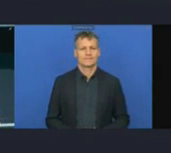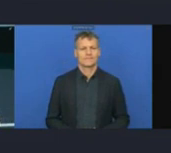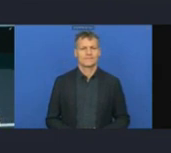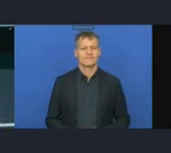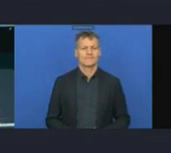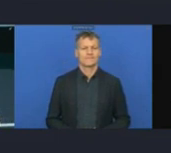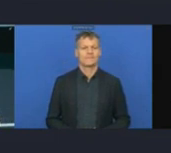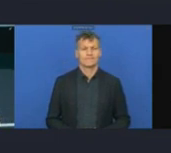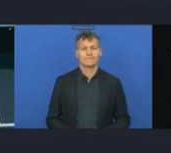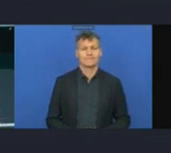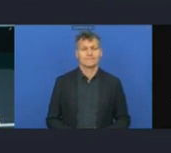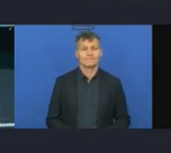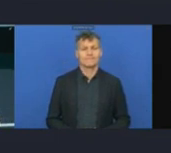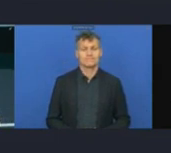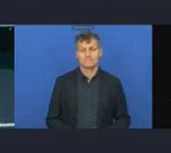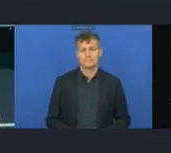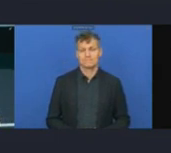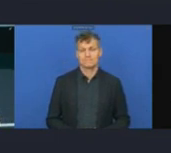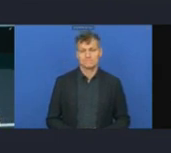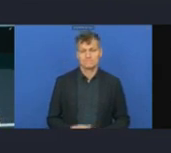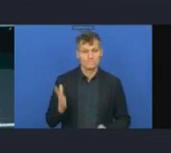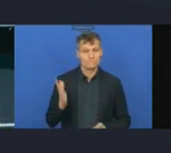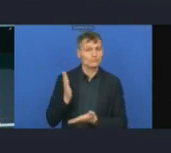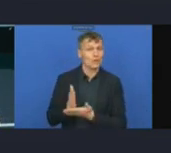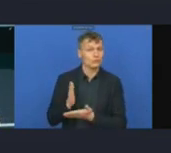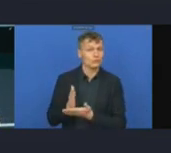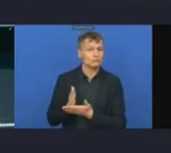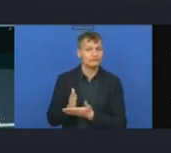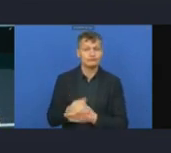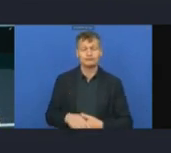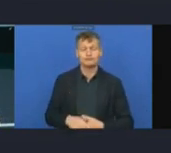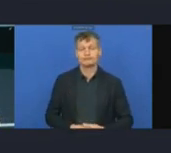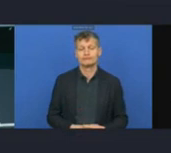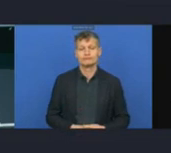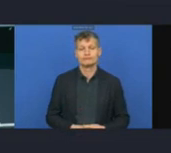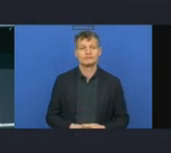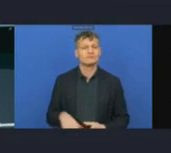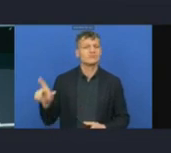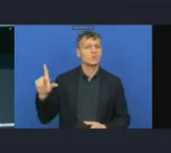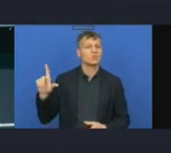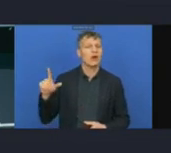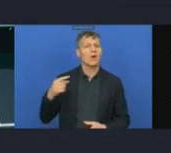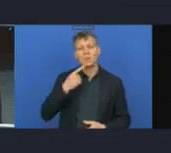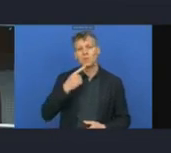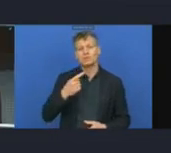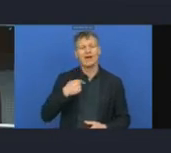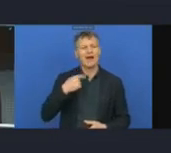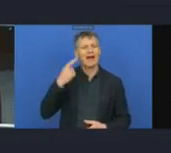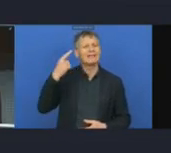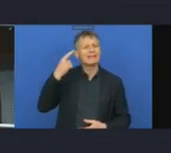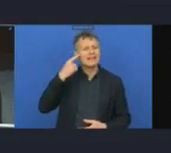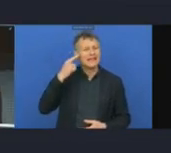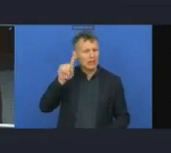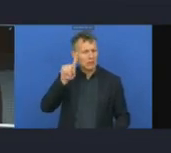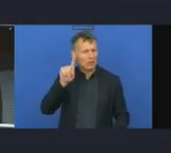Yeah, you confirm that it's possible. I think the question, if I well